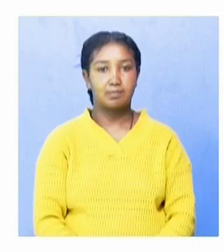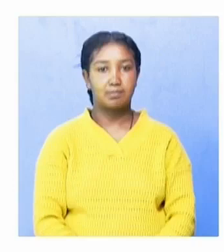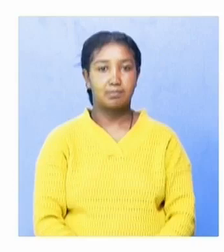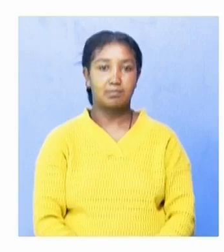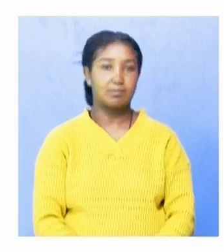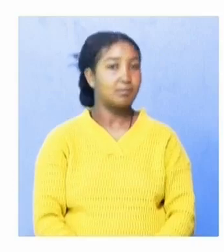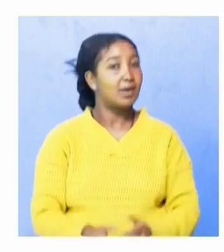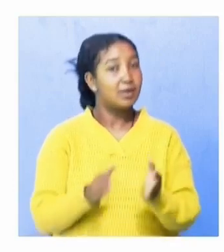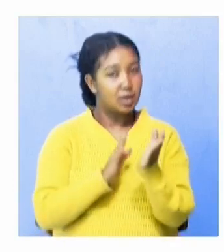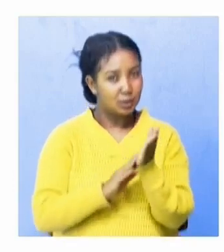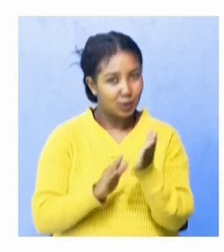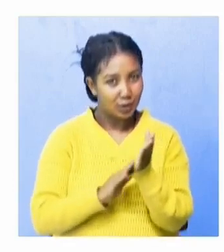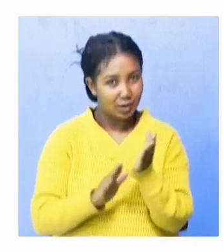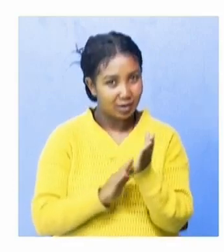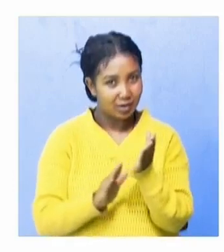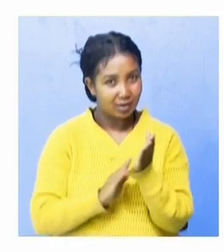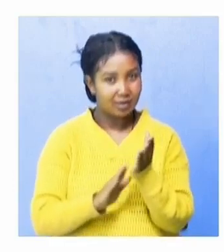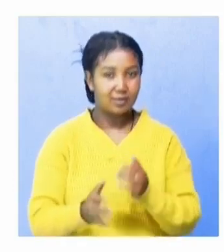Sorry,